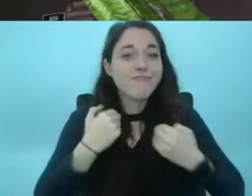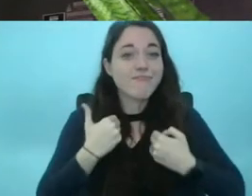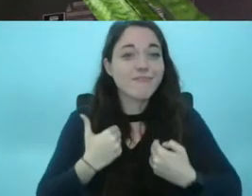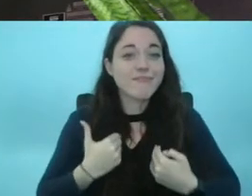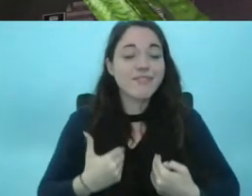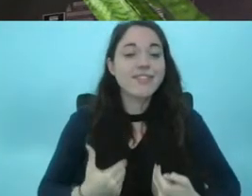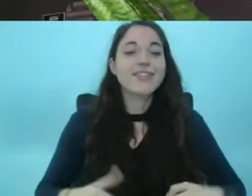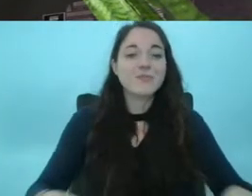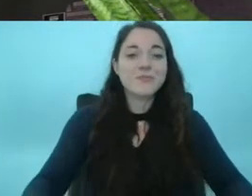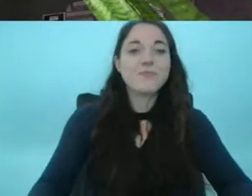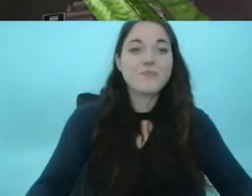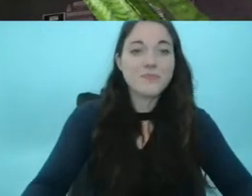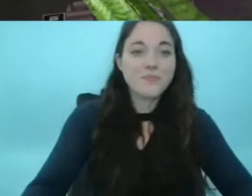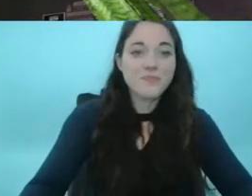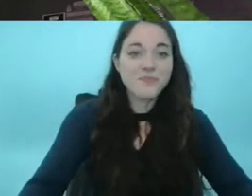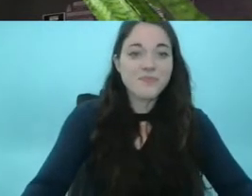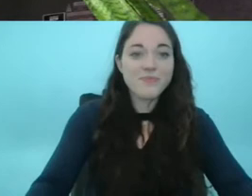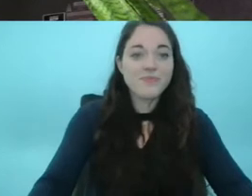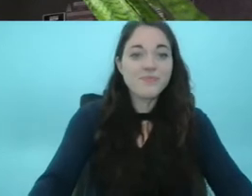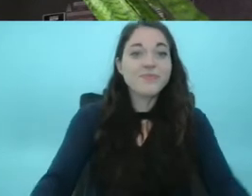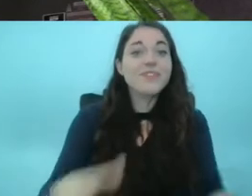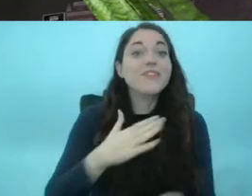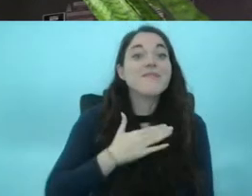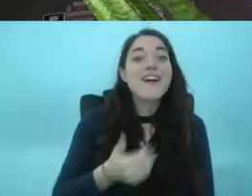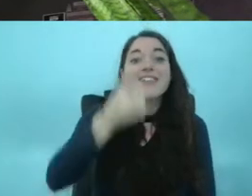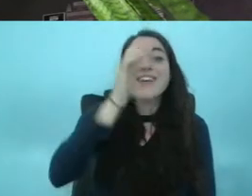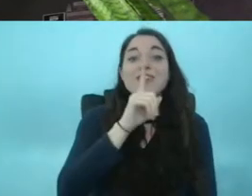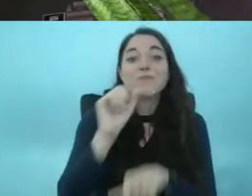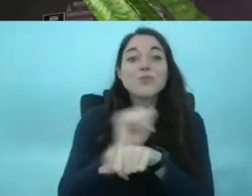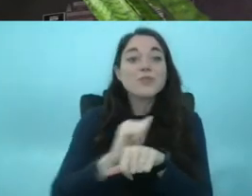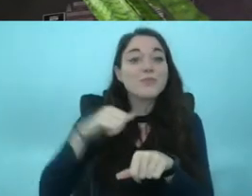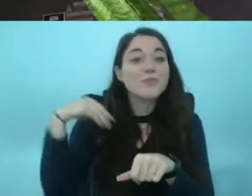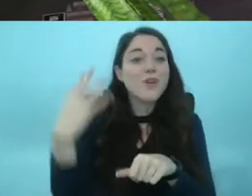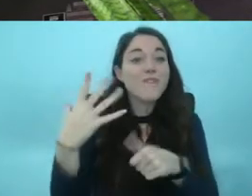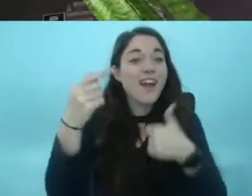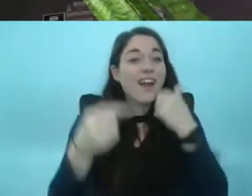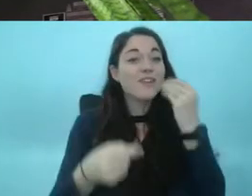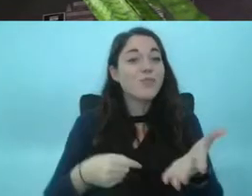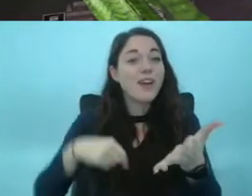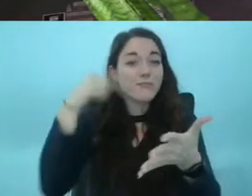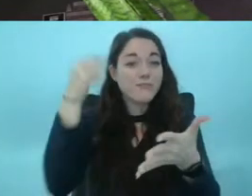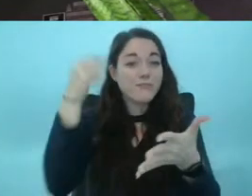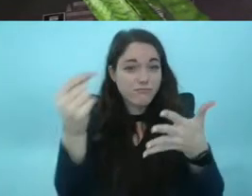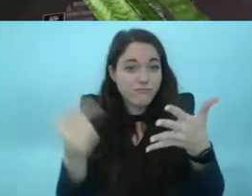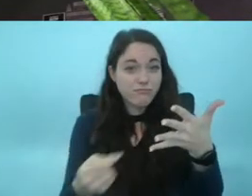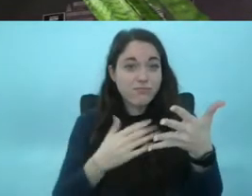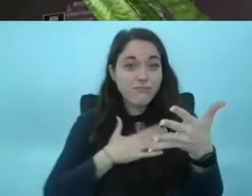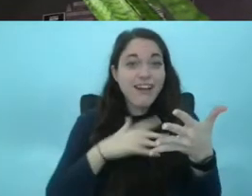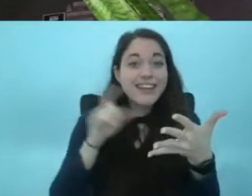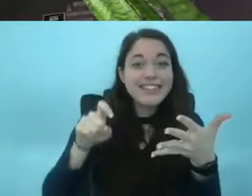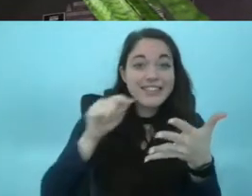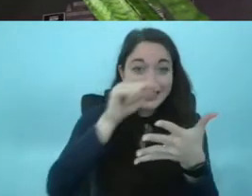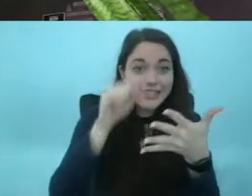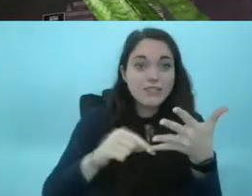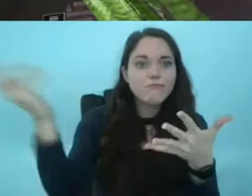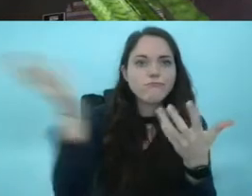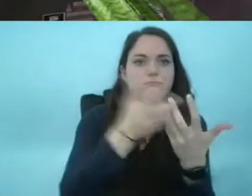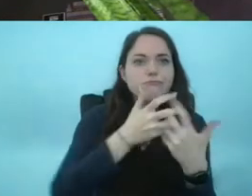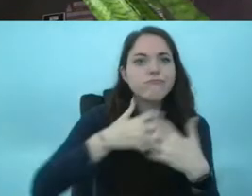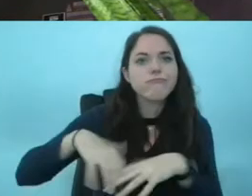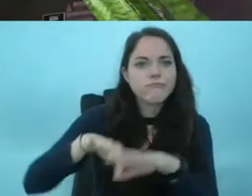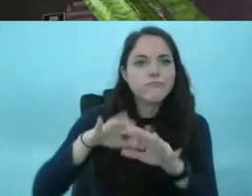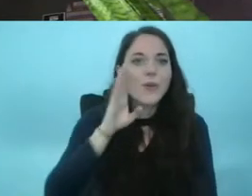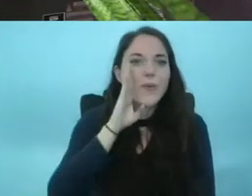me. My God shall supply all my needs according to